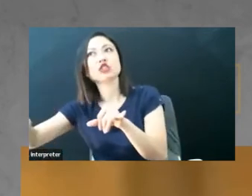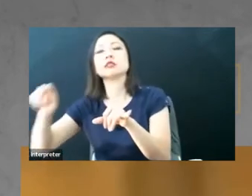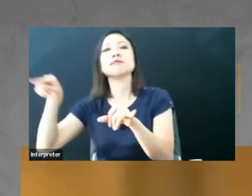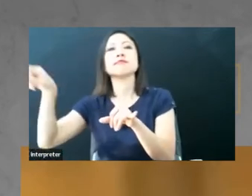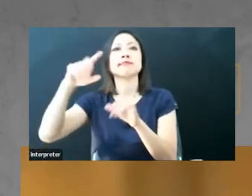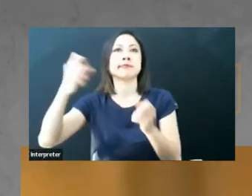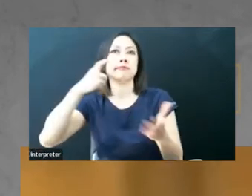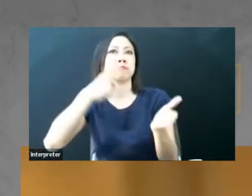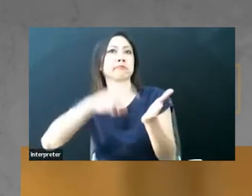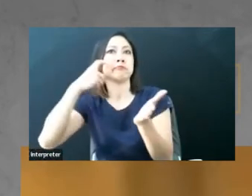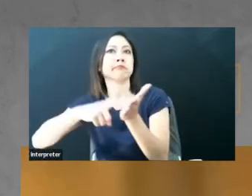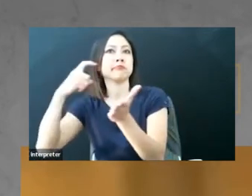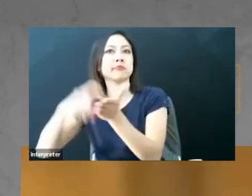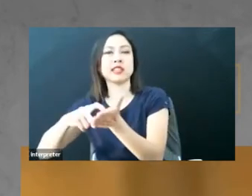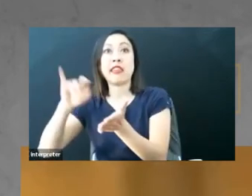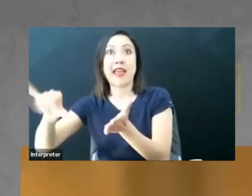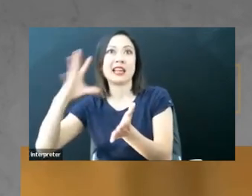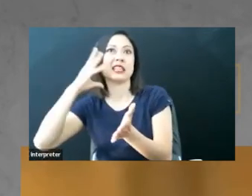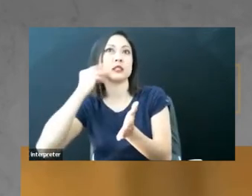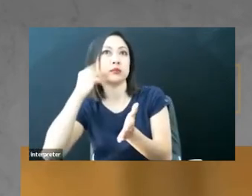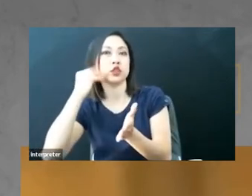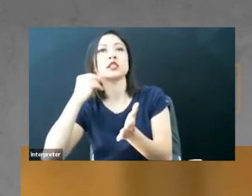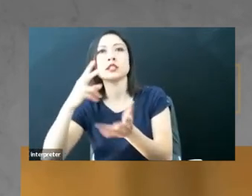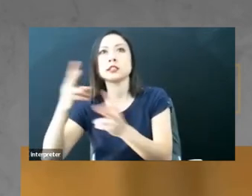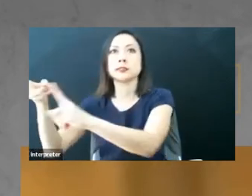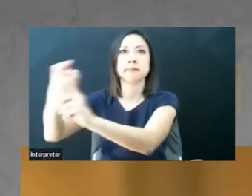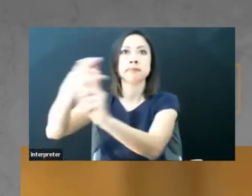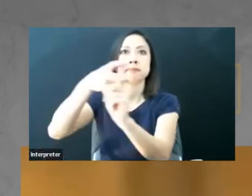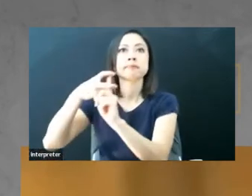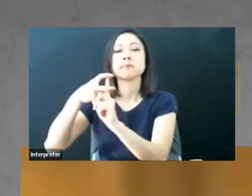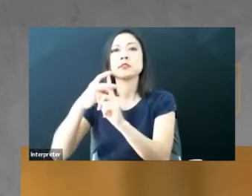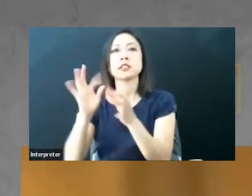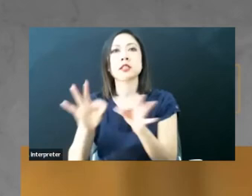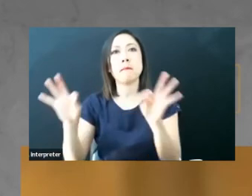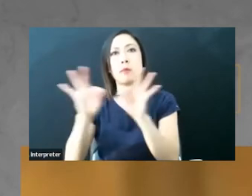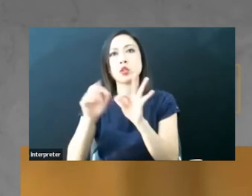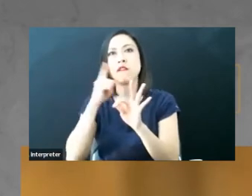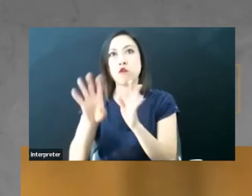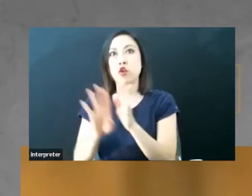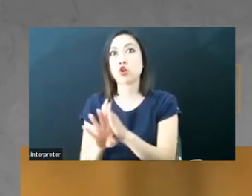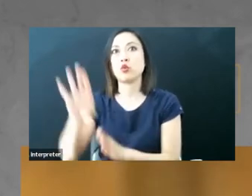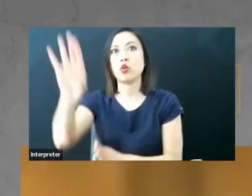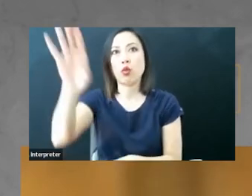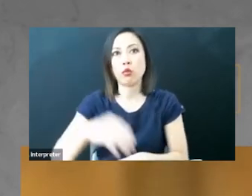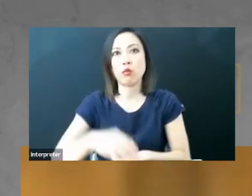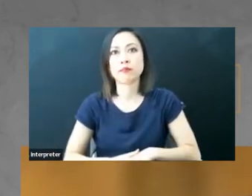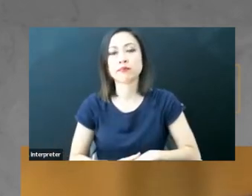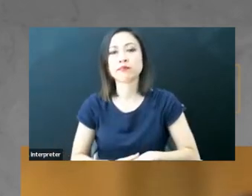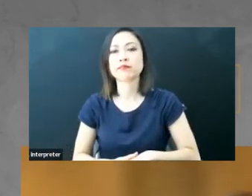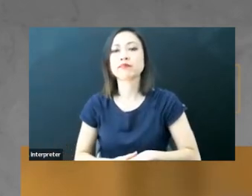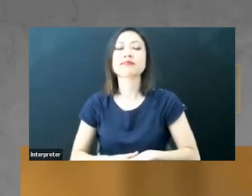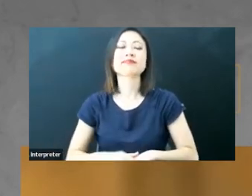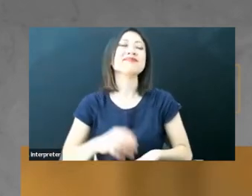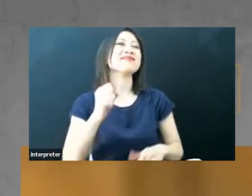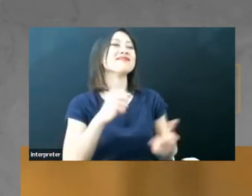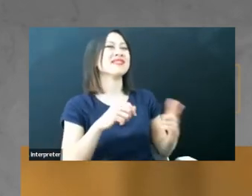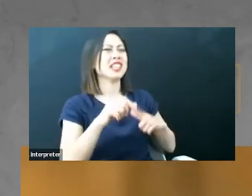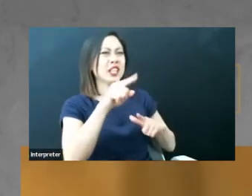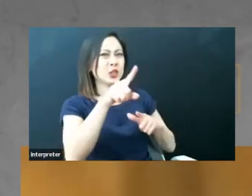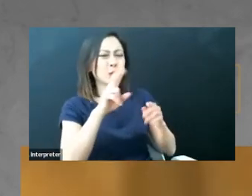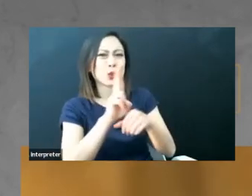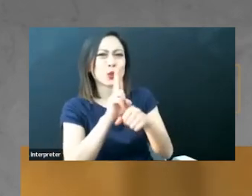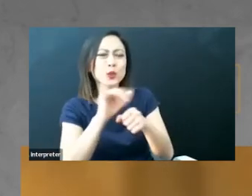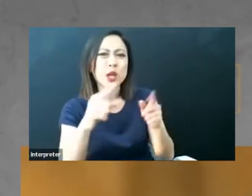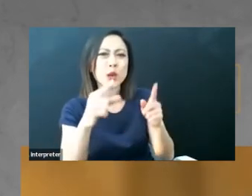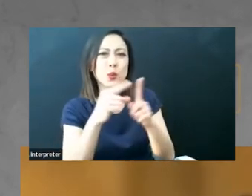also is really valuable as you're going through a growth curve. So you use the word diversity, but in a different context